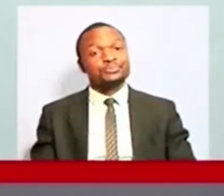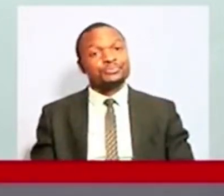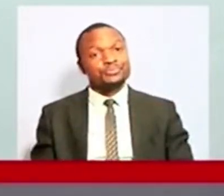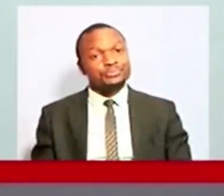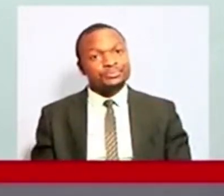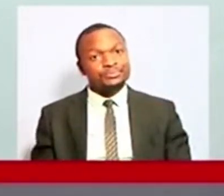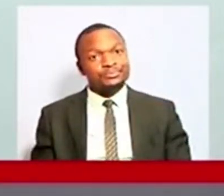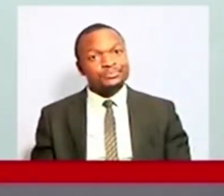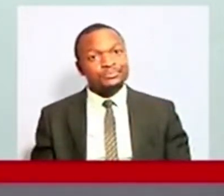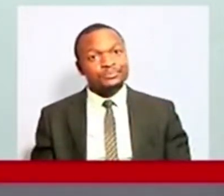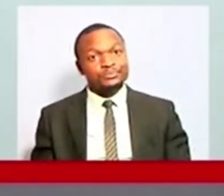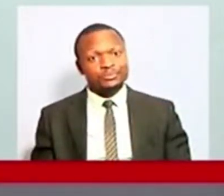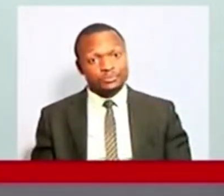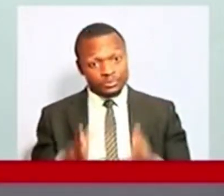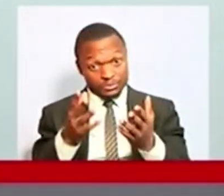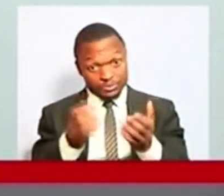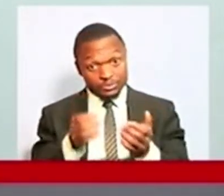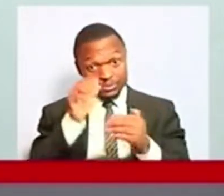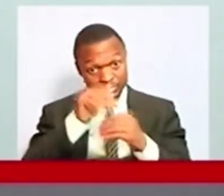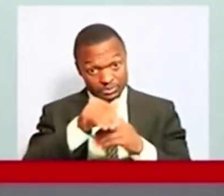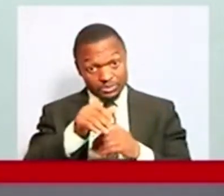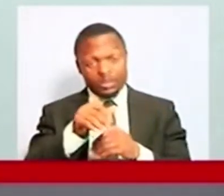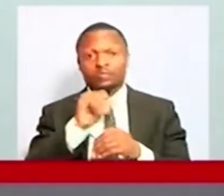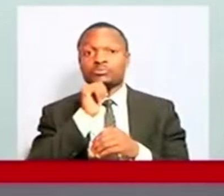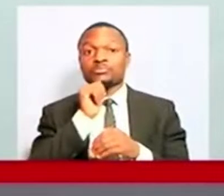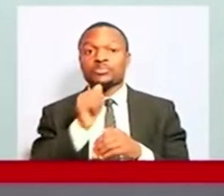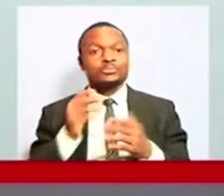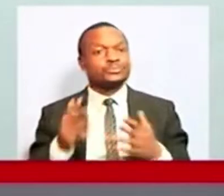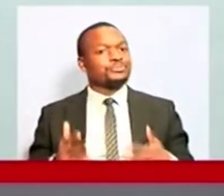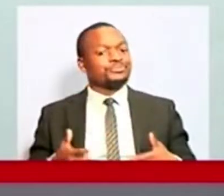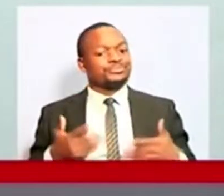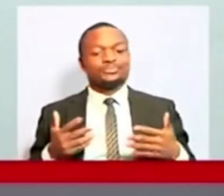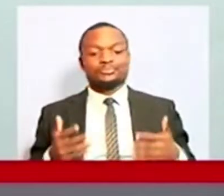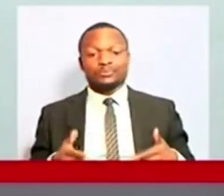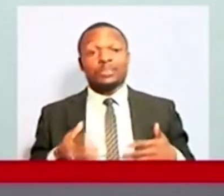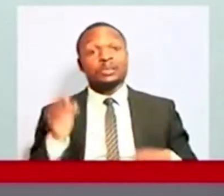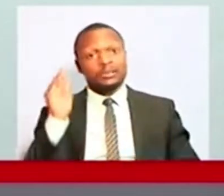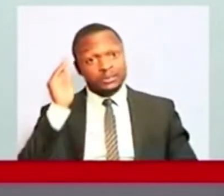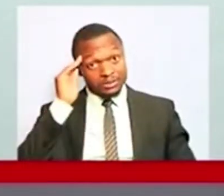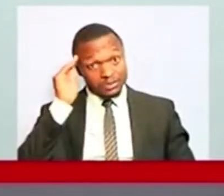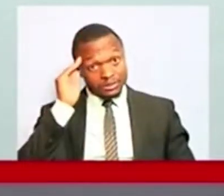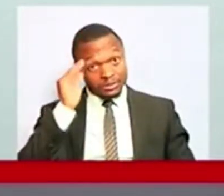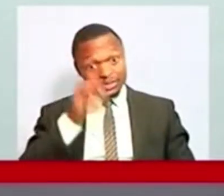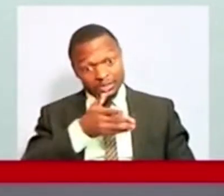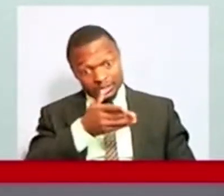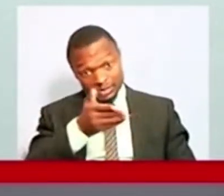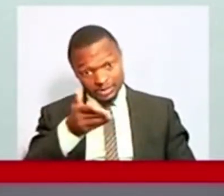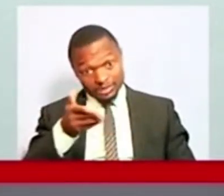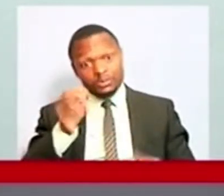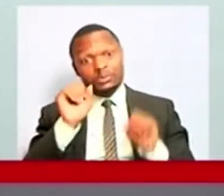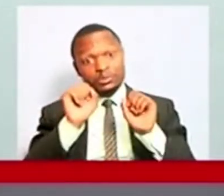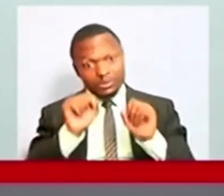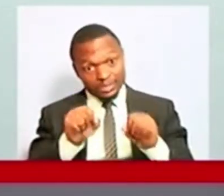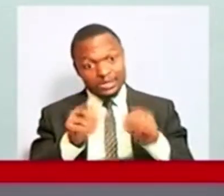So I just want to register that we are not pleased, and we know that there is room for you to improve.